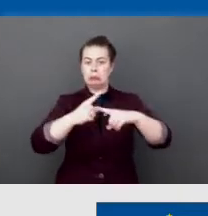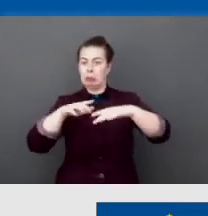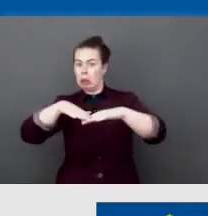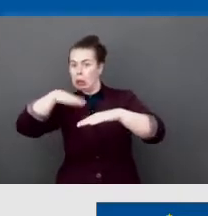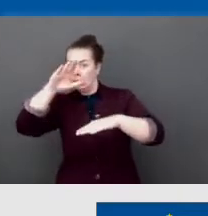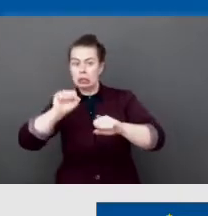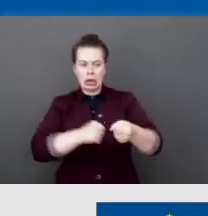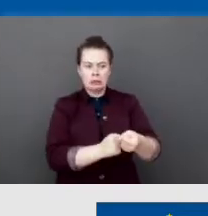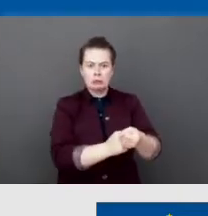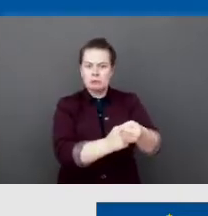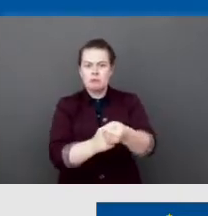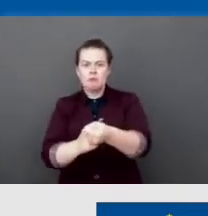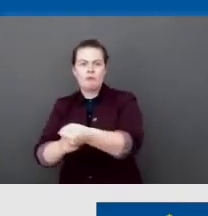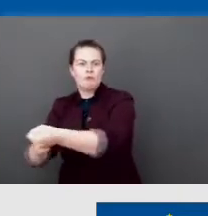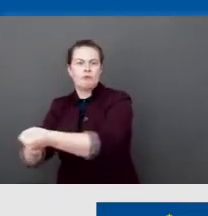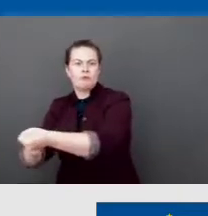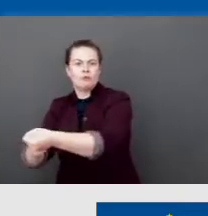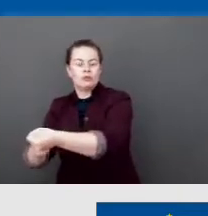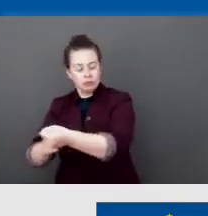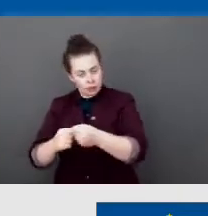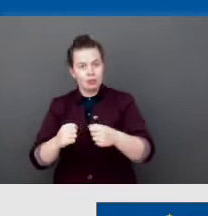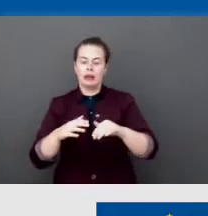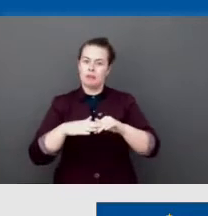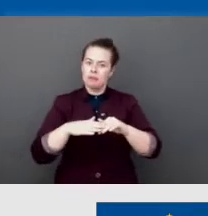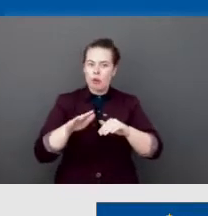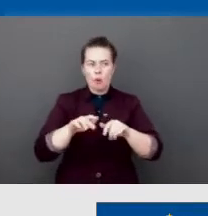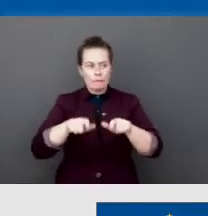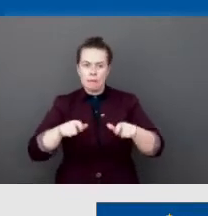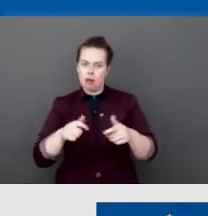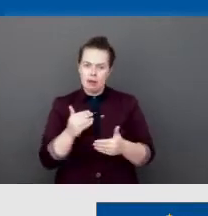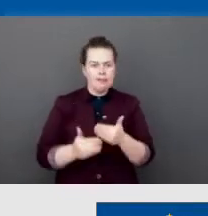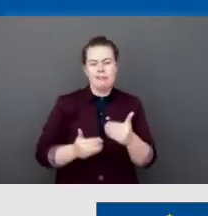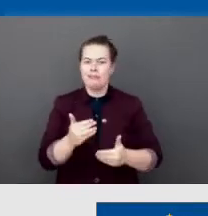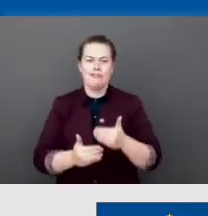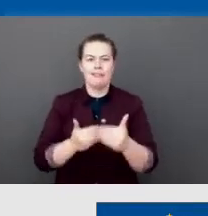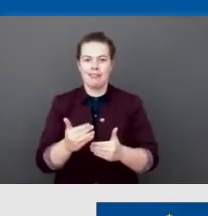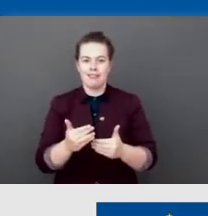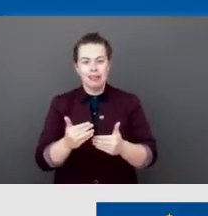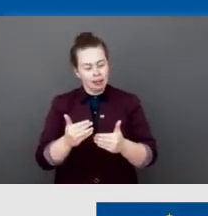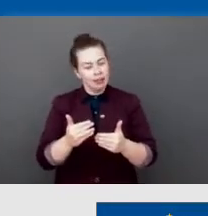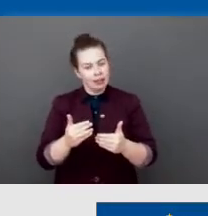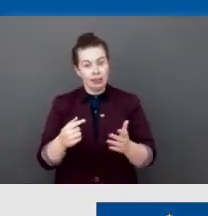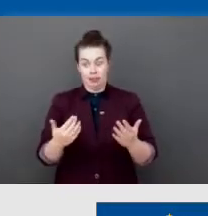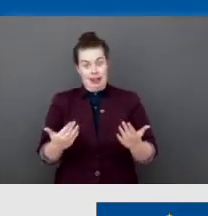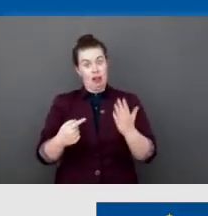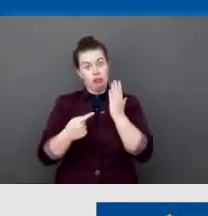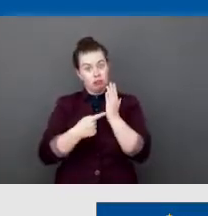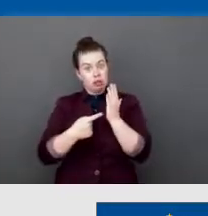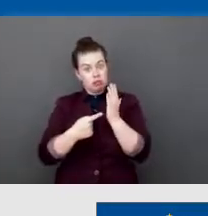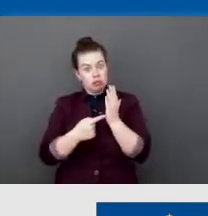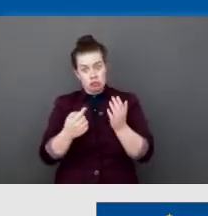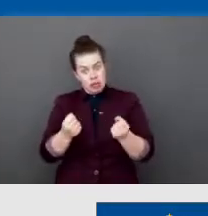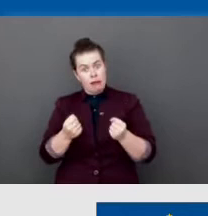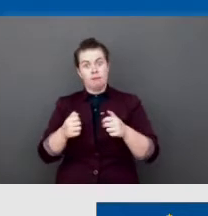fully evidence-based, and that can be achieved by using tools such as MAFIP, and also usually momentum and mass, where you're bringing technology